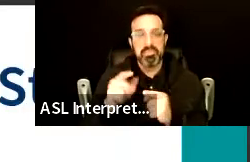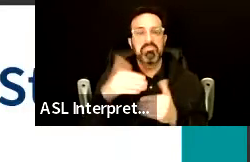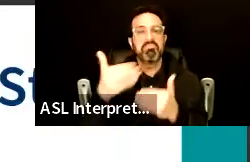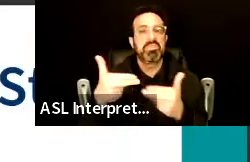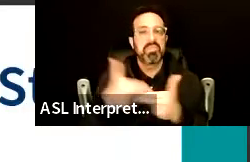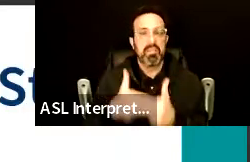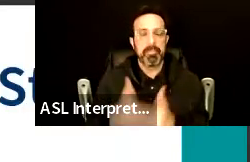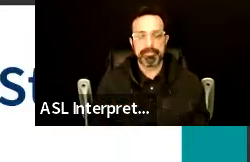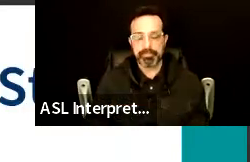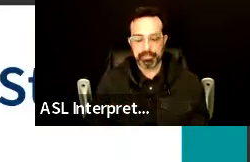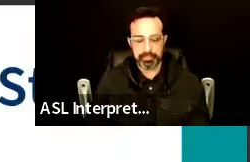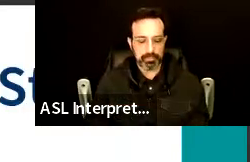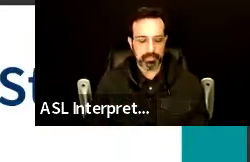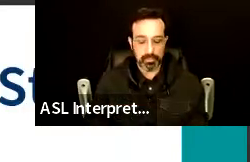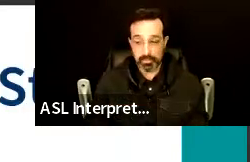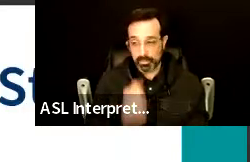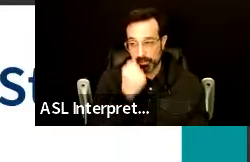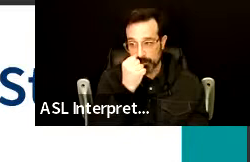please.